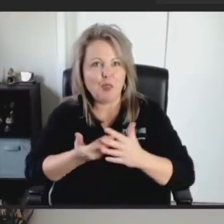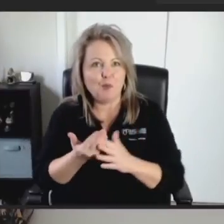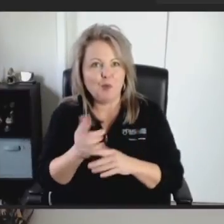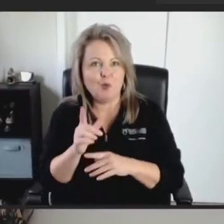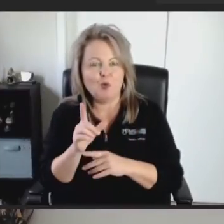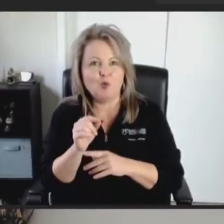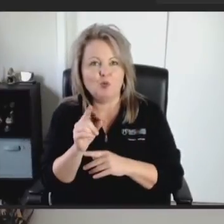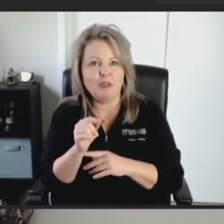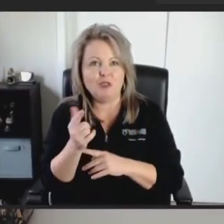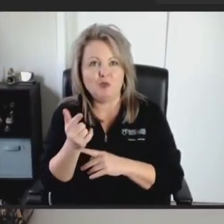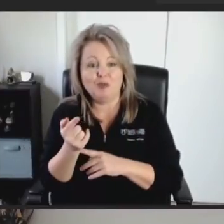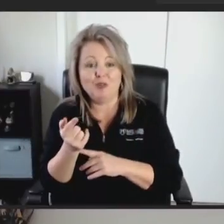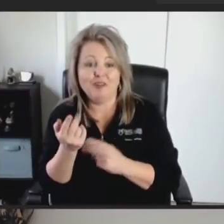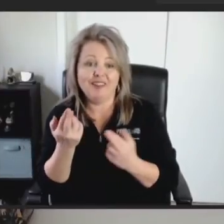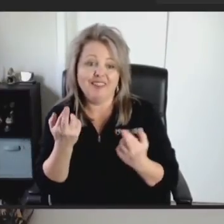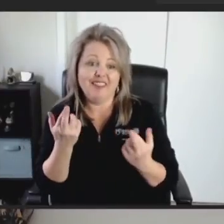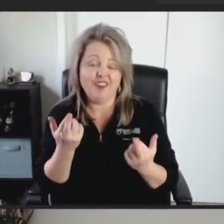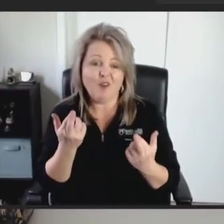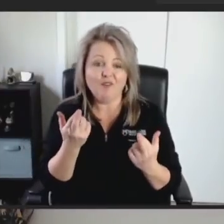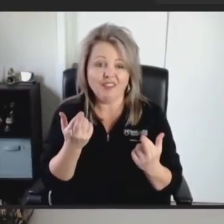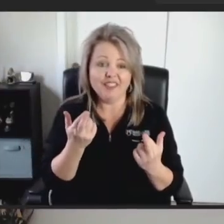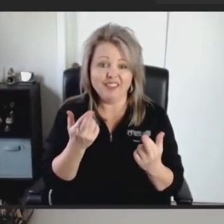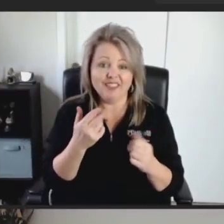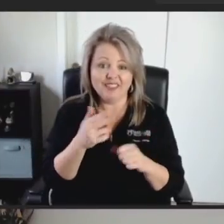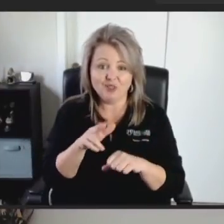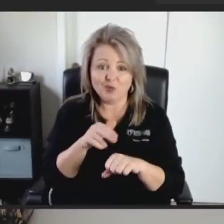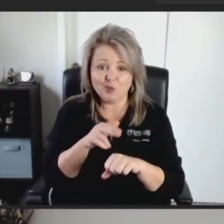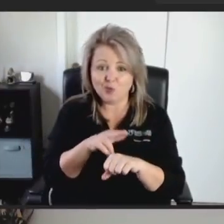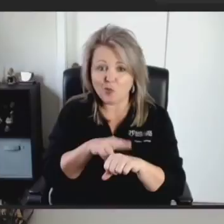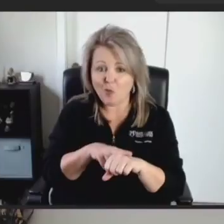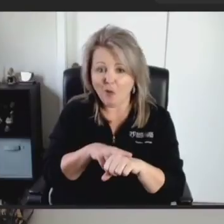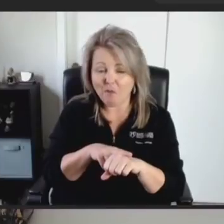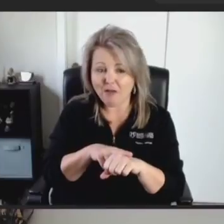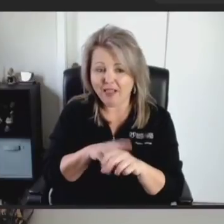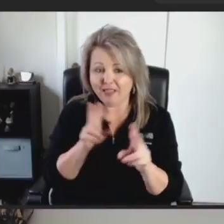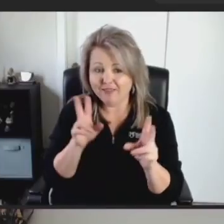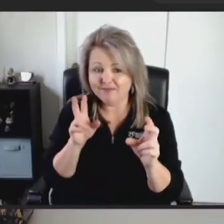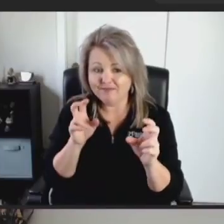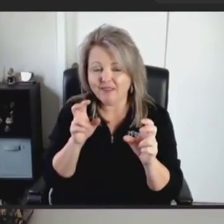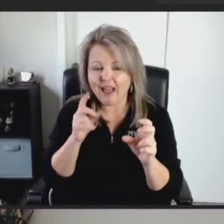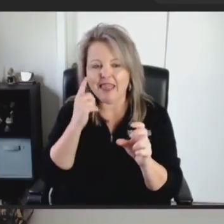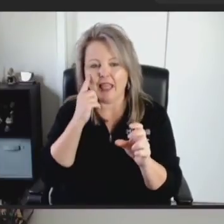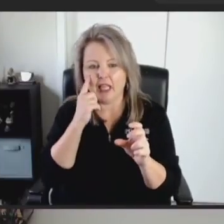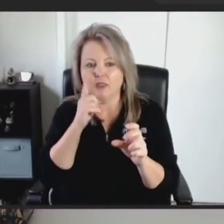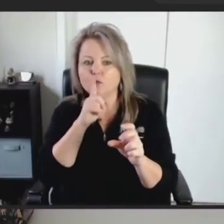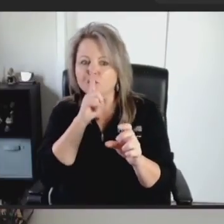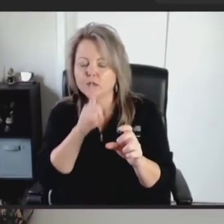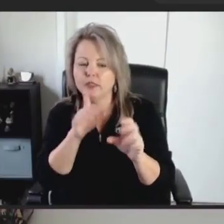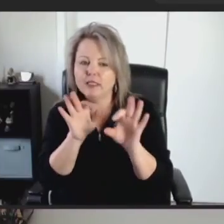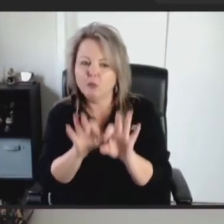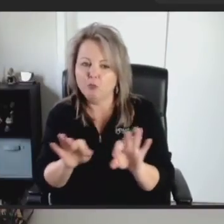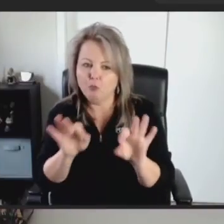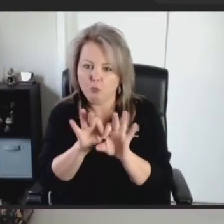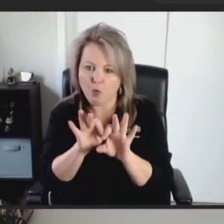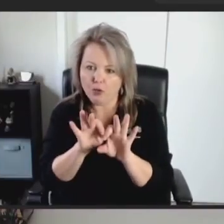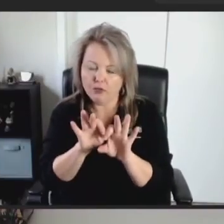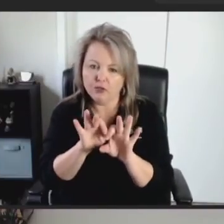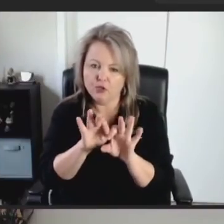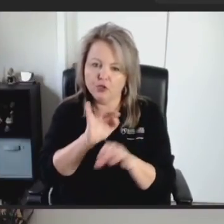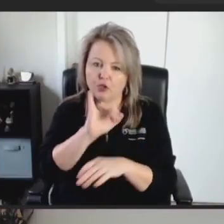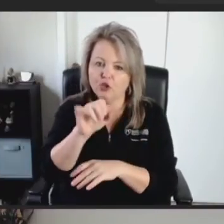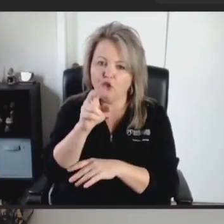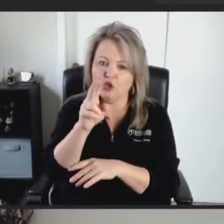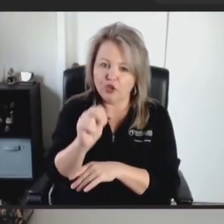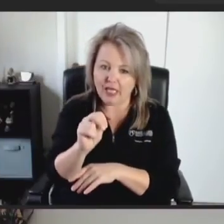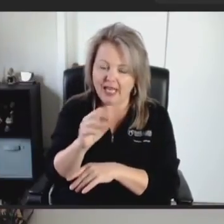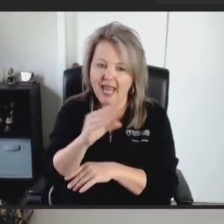will hopefully be able to move closer to normal. I do think it needs to be highly stressed, and Jen and both Dr. Nikes also stressed this